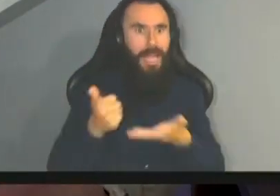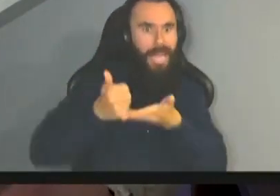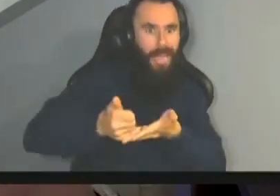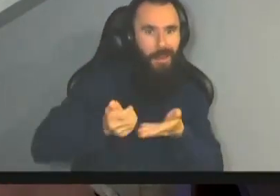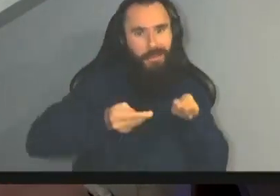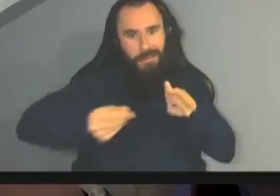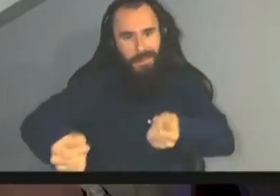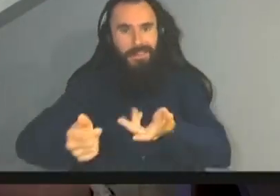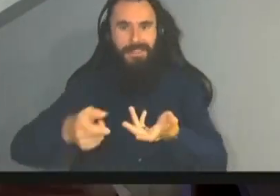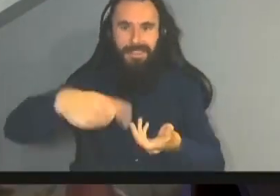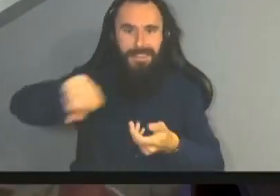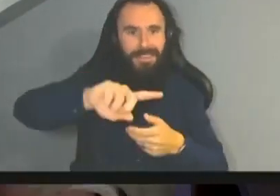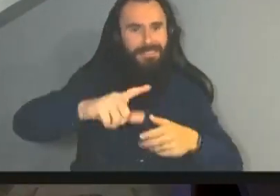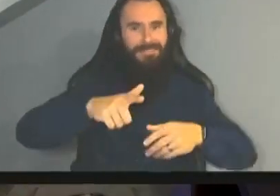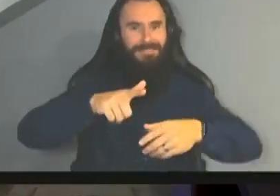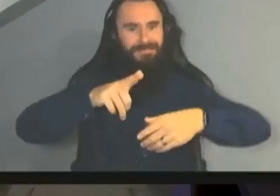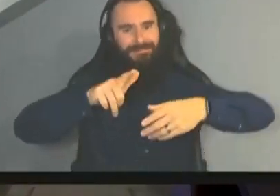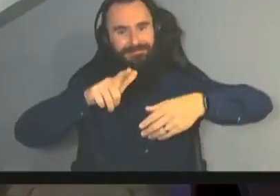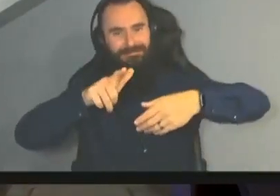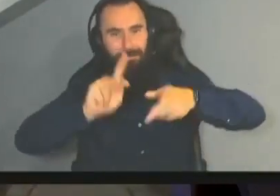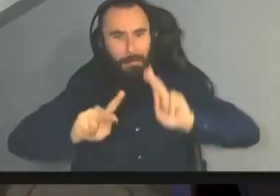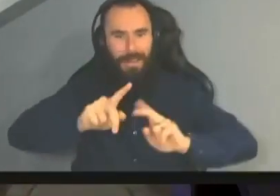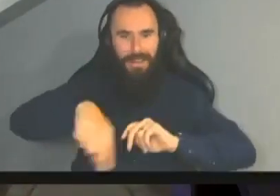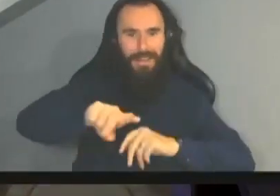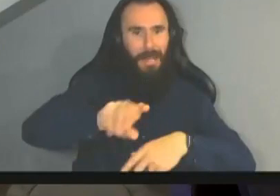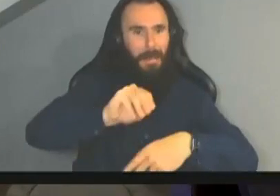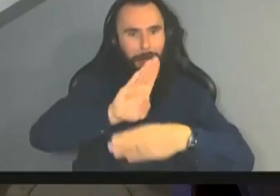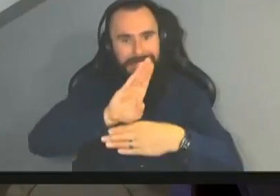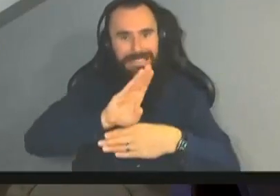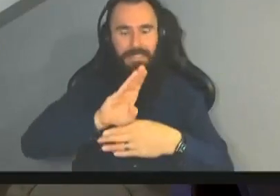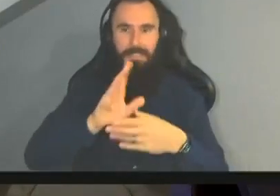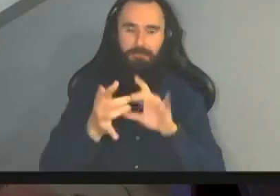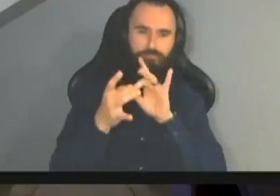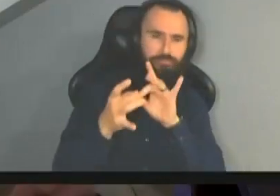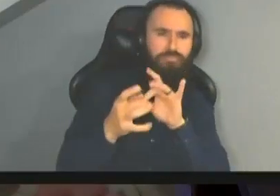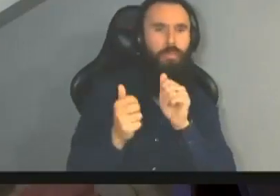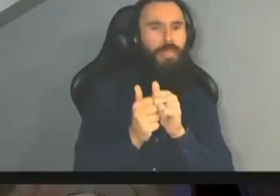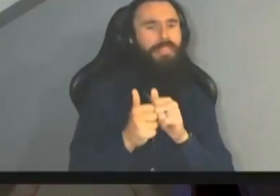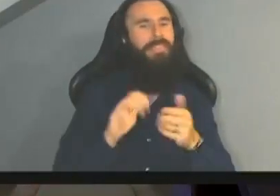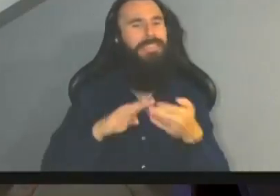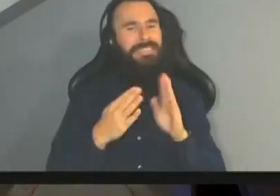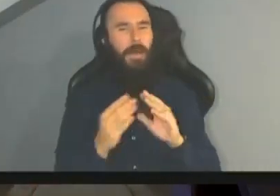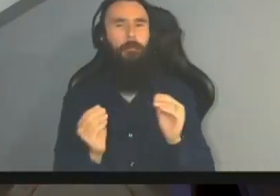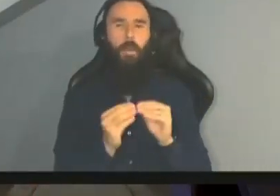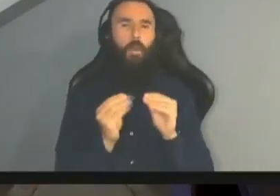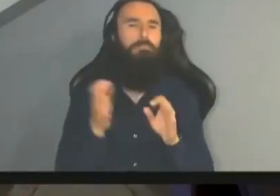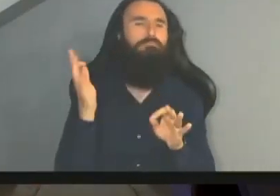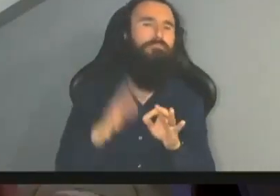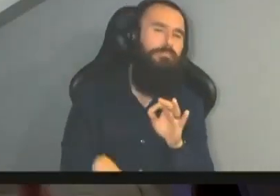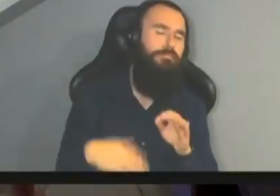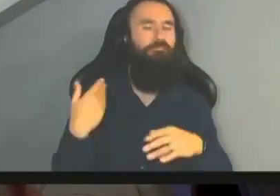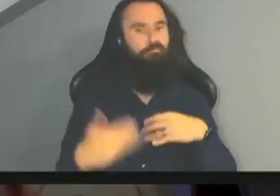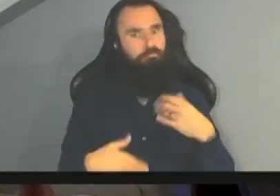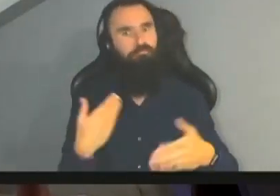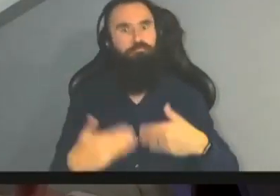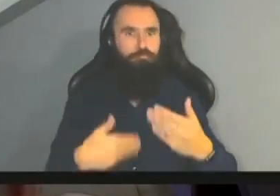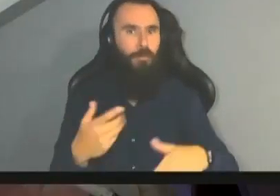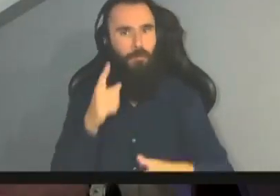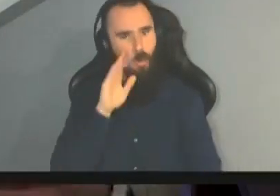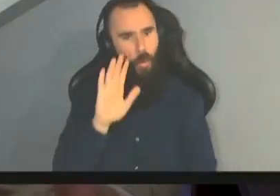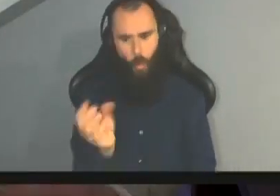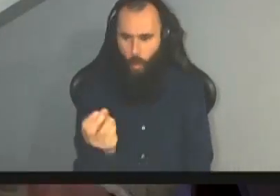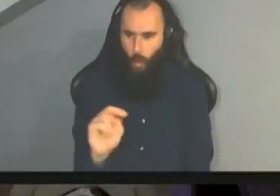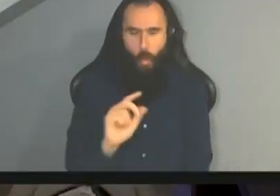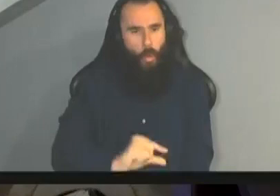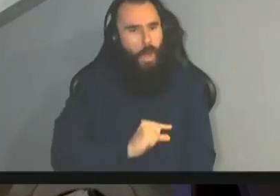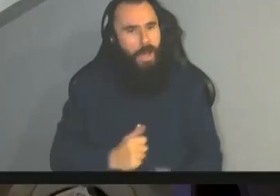individuals and businesses do business with the city and make things just that much easier when it comes to their own quality of life, when